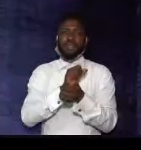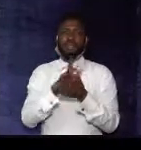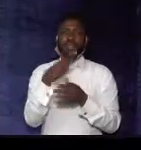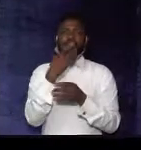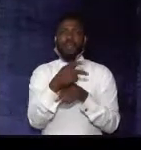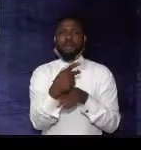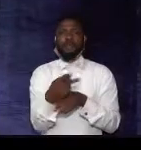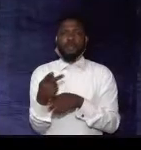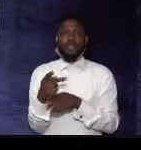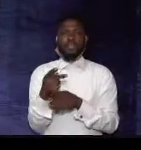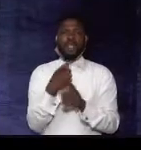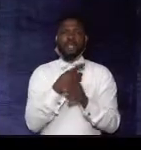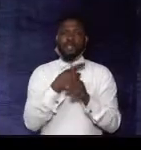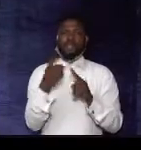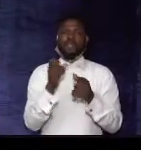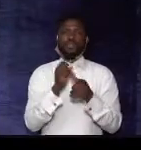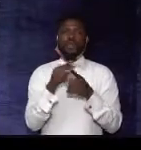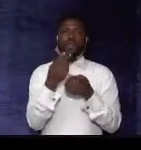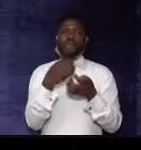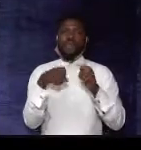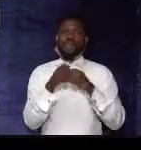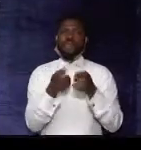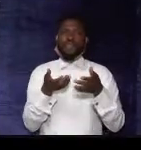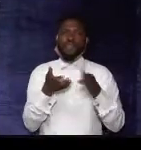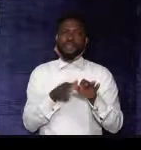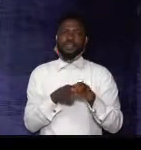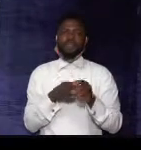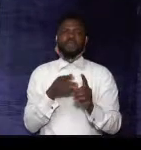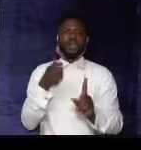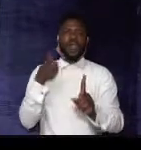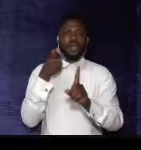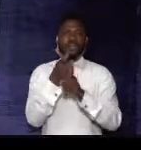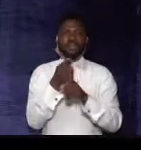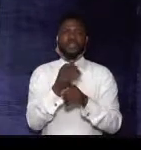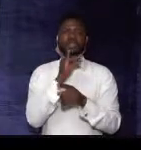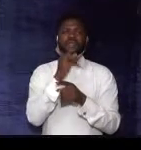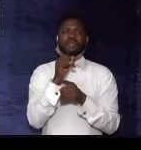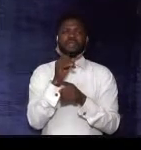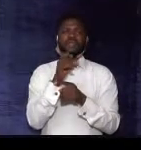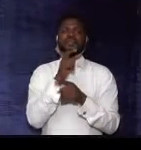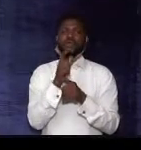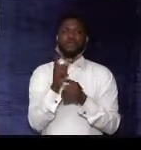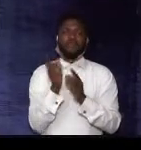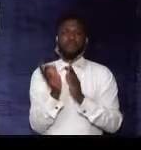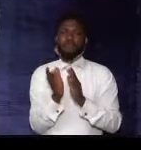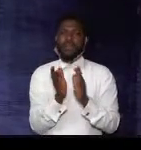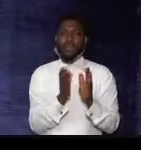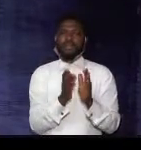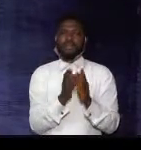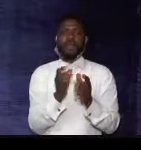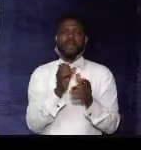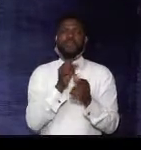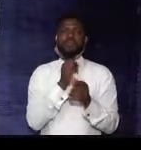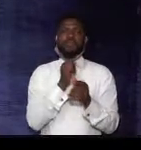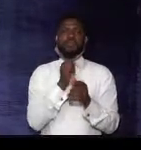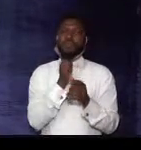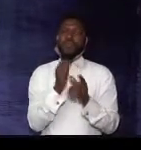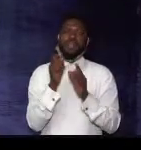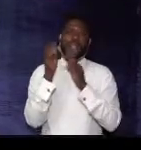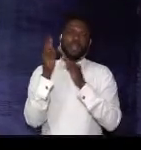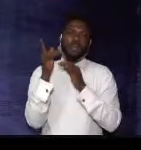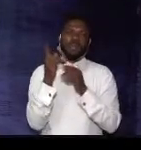of properties, injury, or even death. Accident is an unplanned